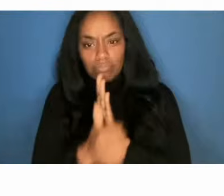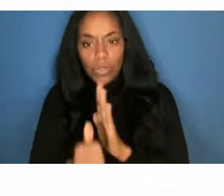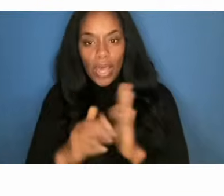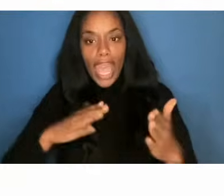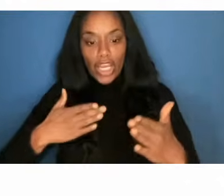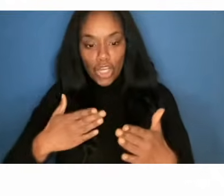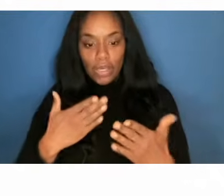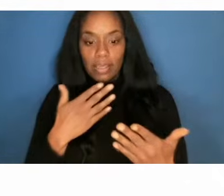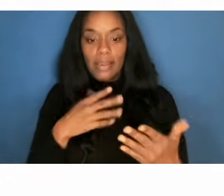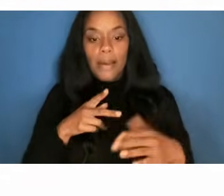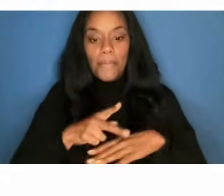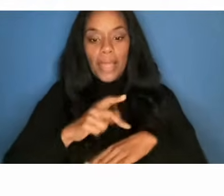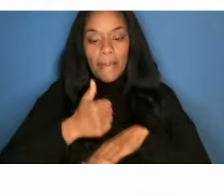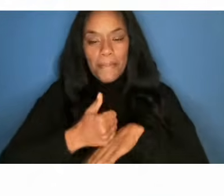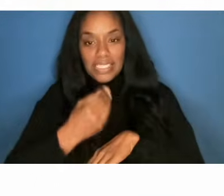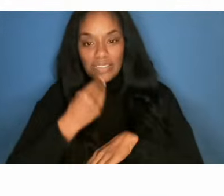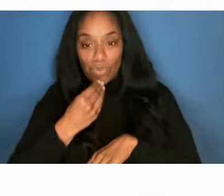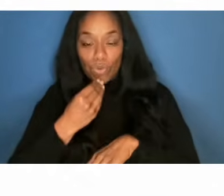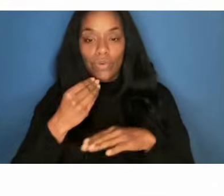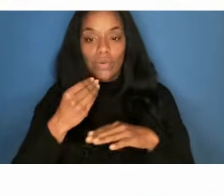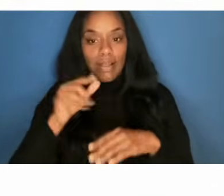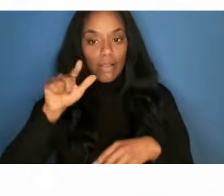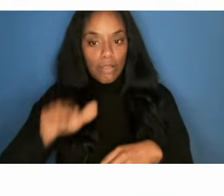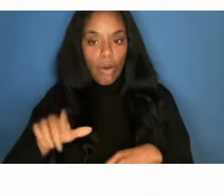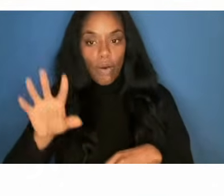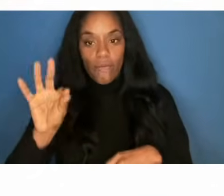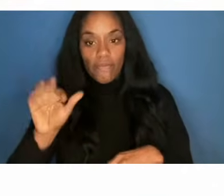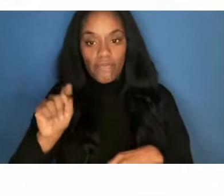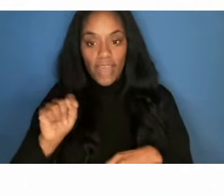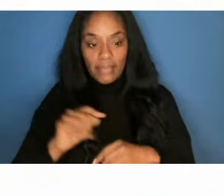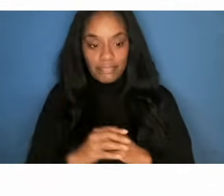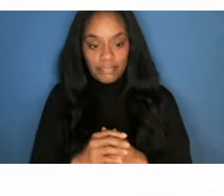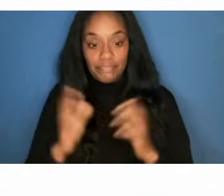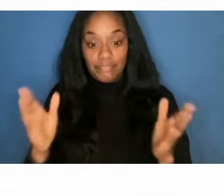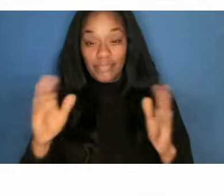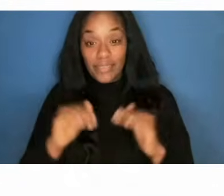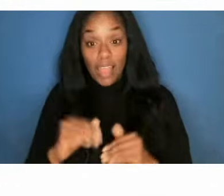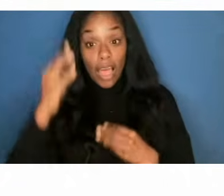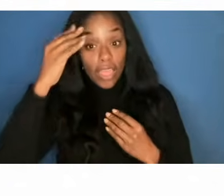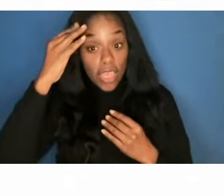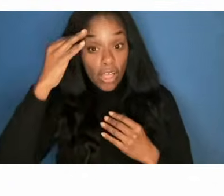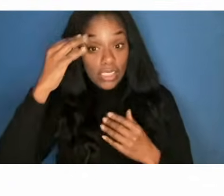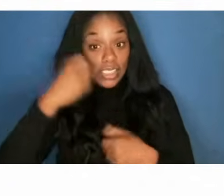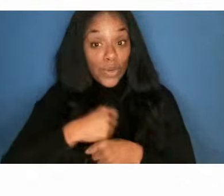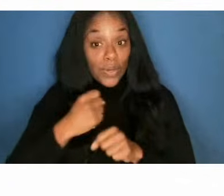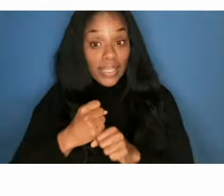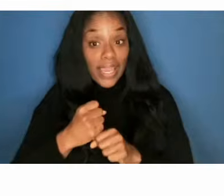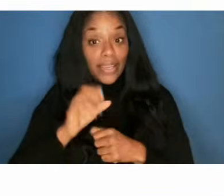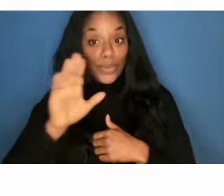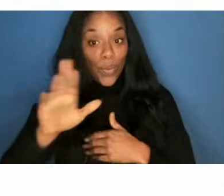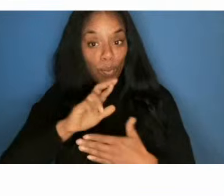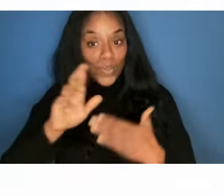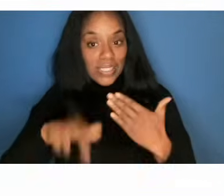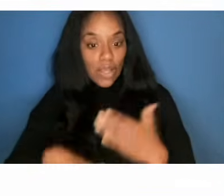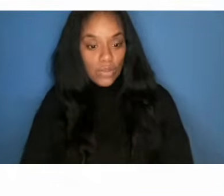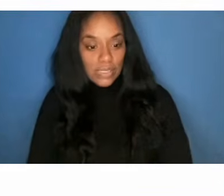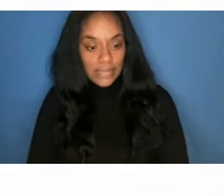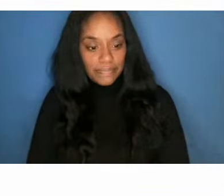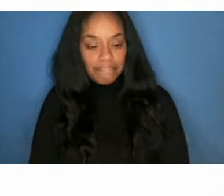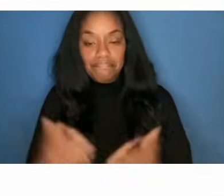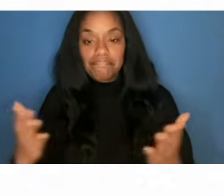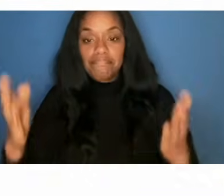low fat. Your thoughts will always create your results. And I'm facing a few health